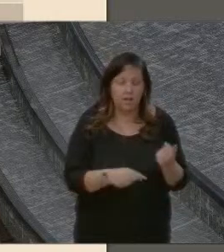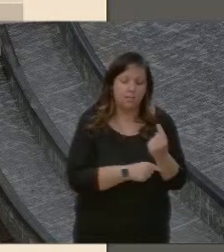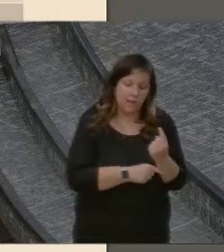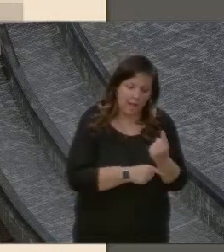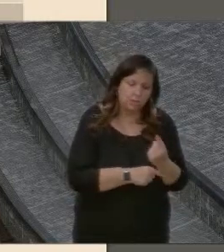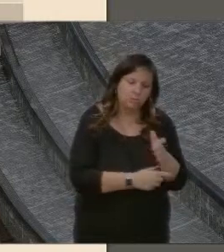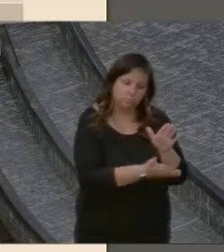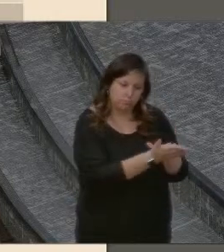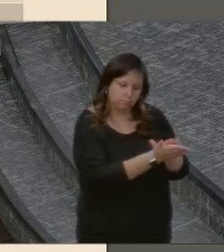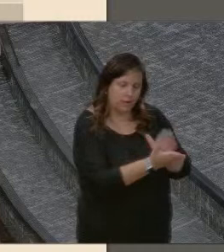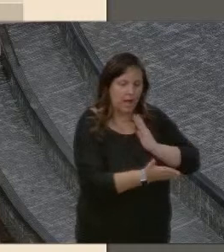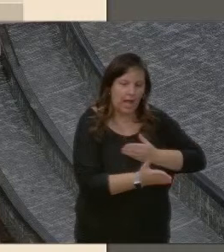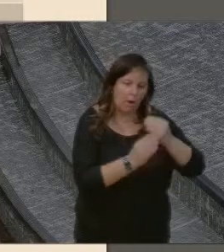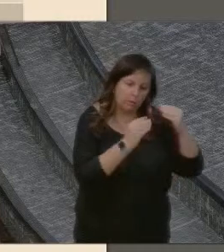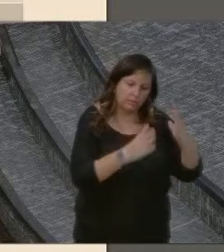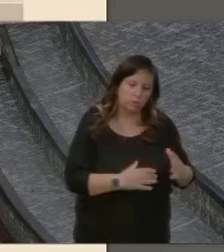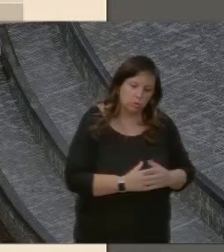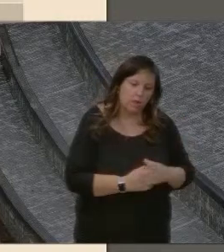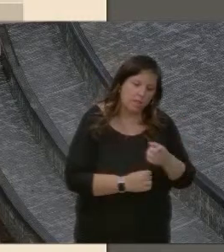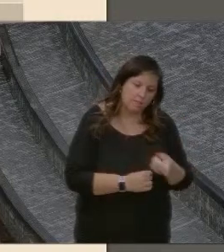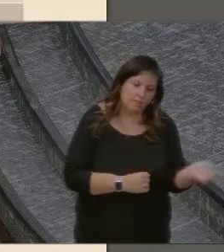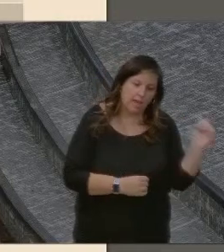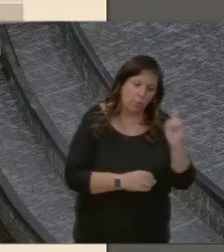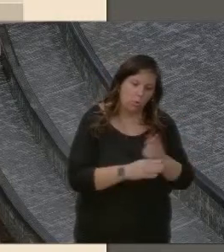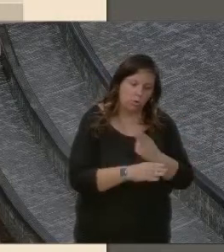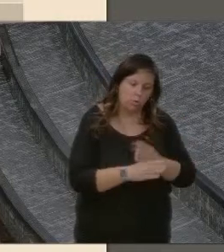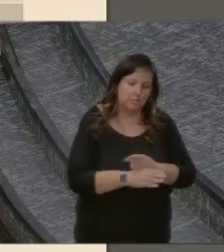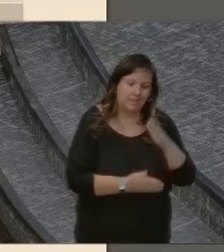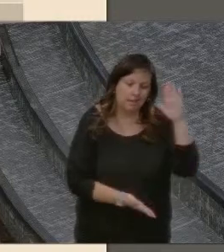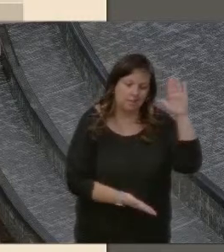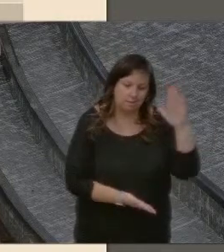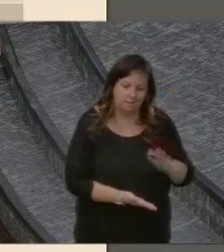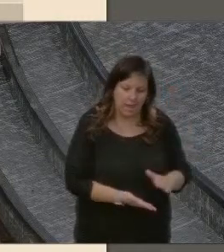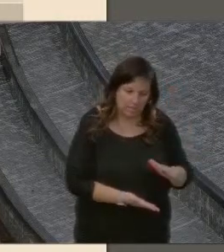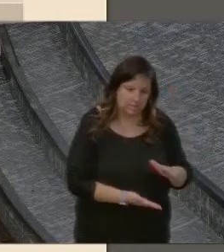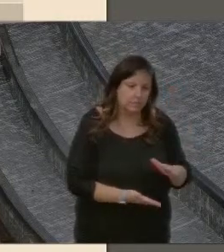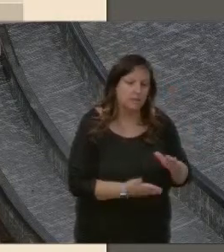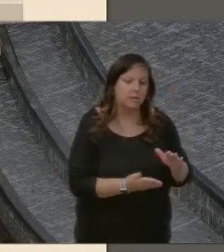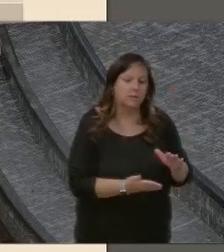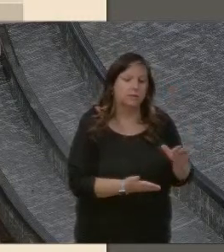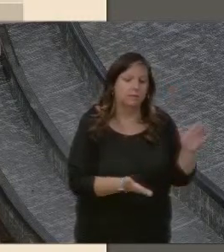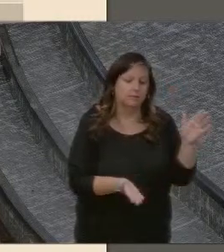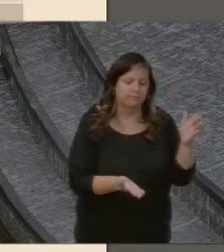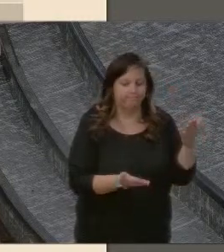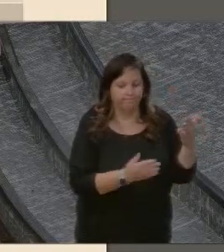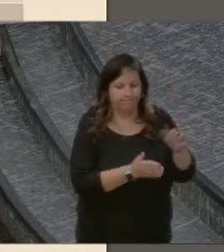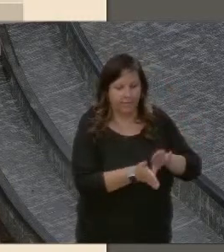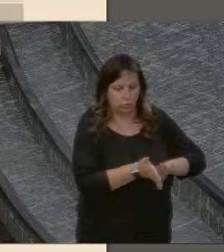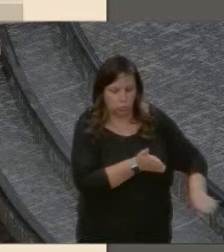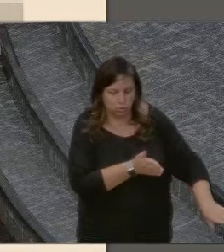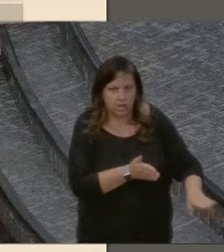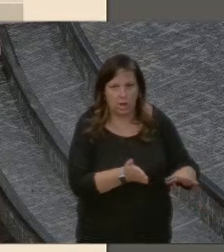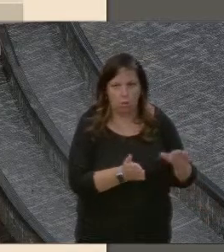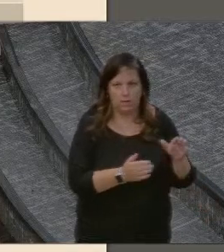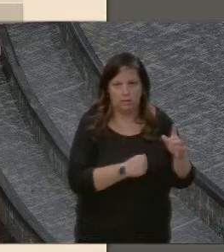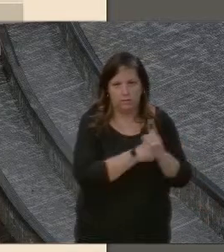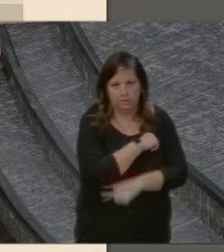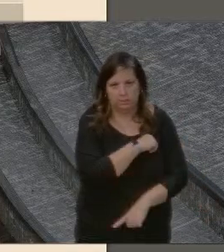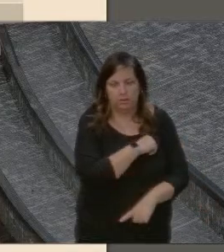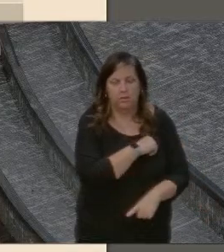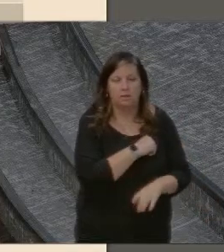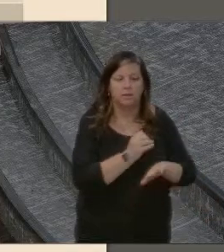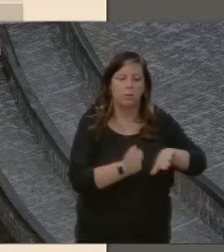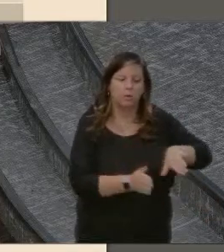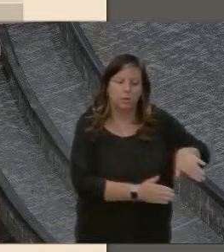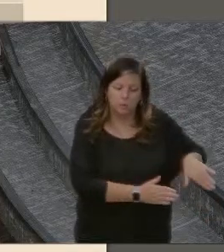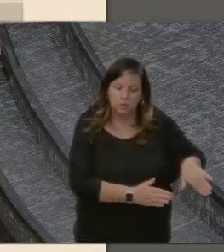educators, they were using less exclusionary discipline overall. They were using more parent conference,